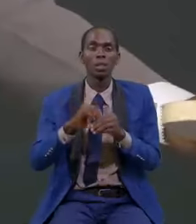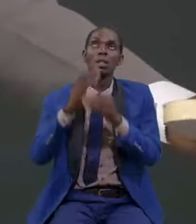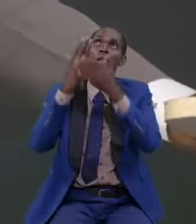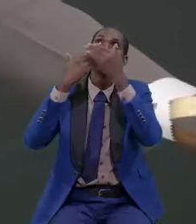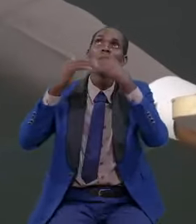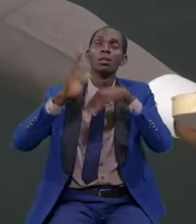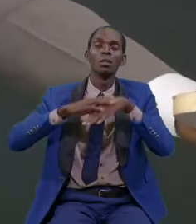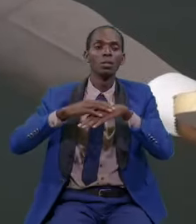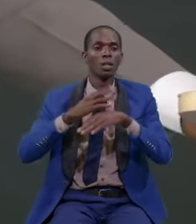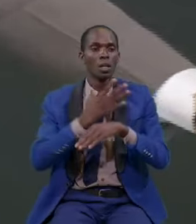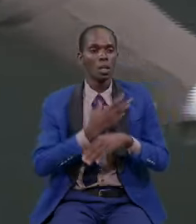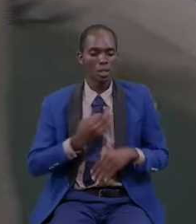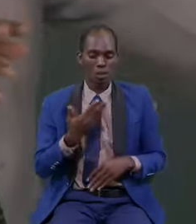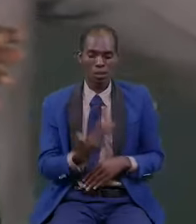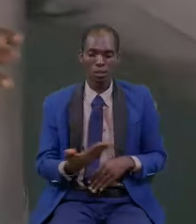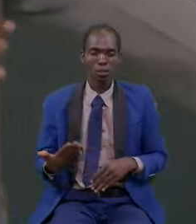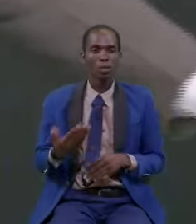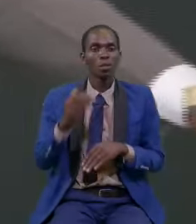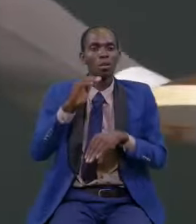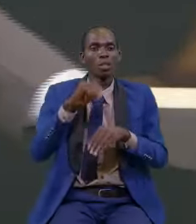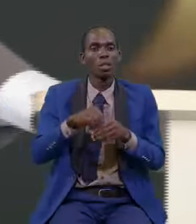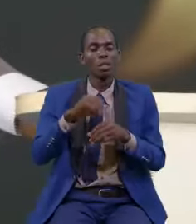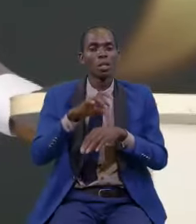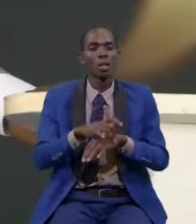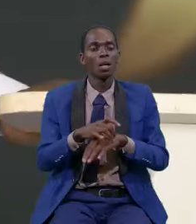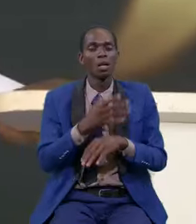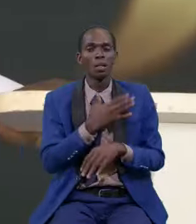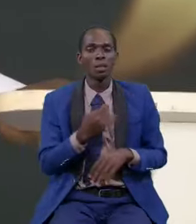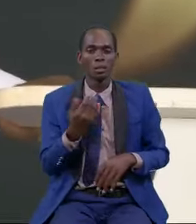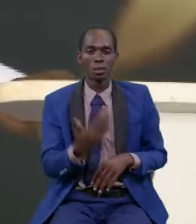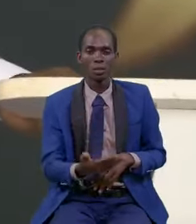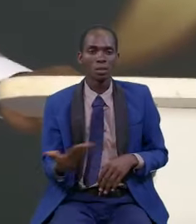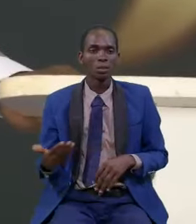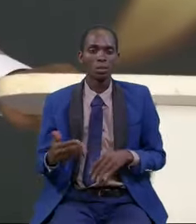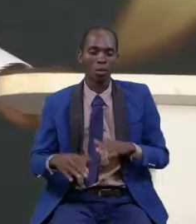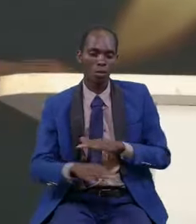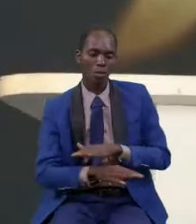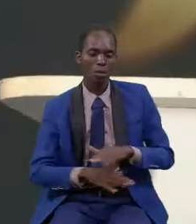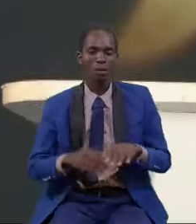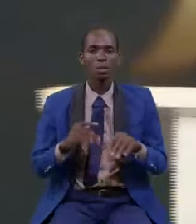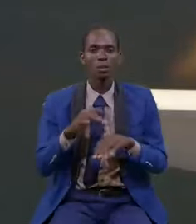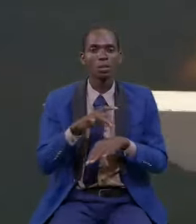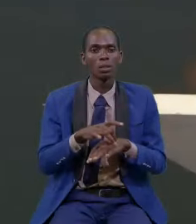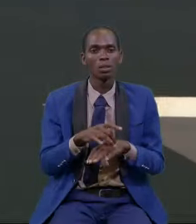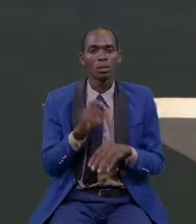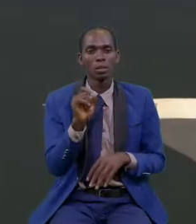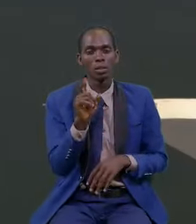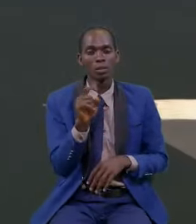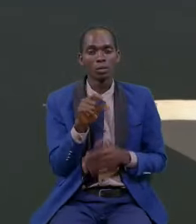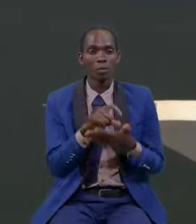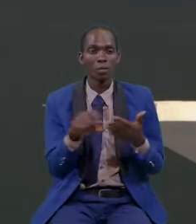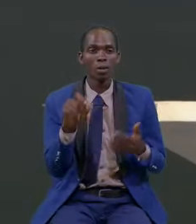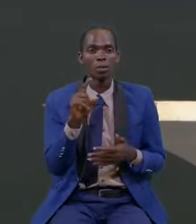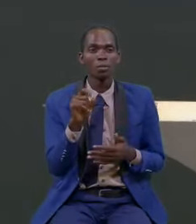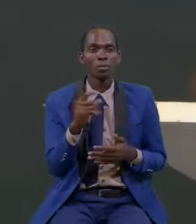on earth and things under the earth. Verse 11, in verse 11,